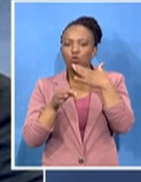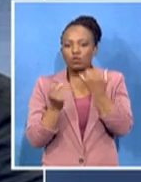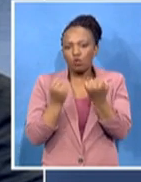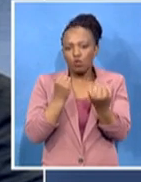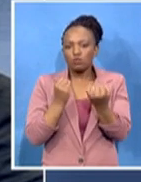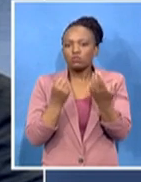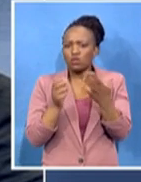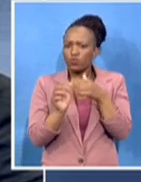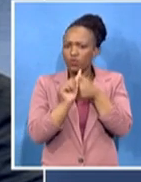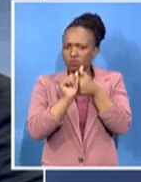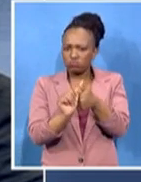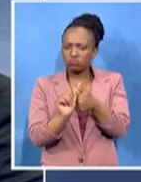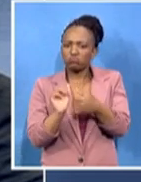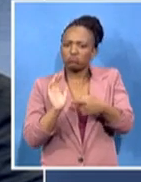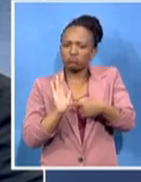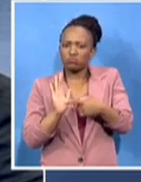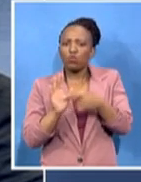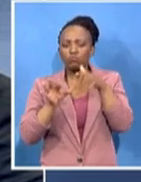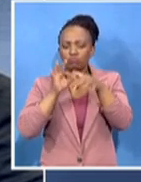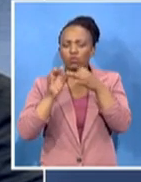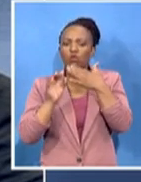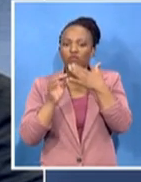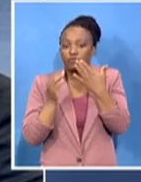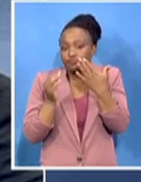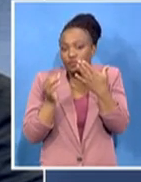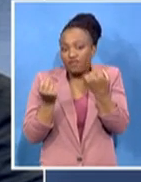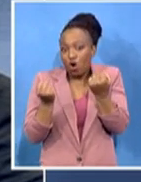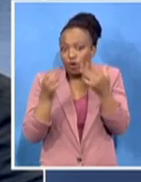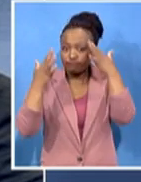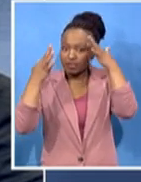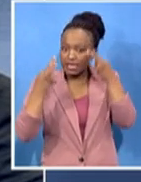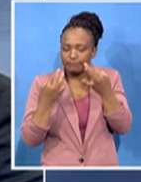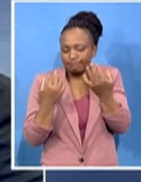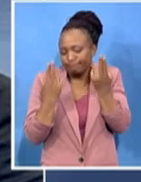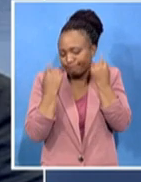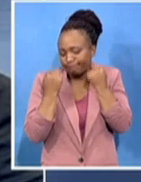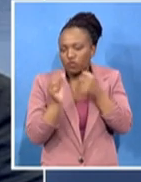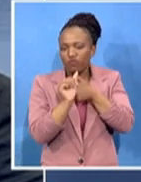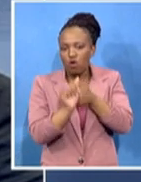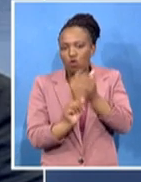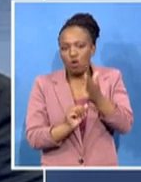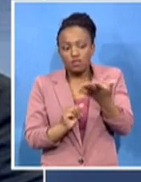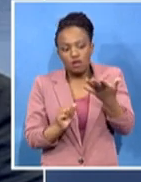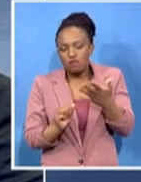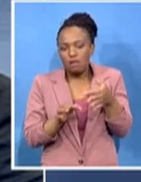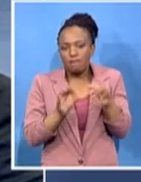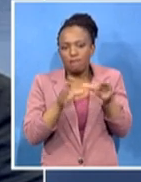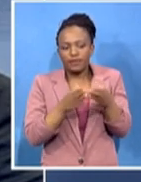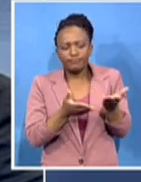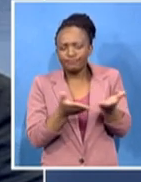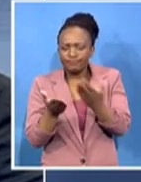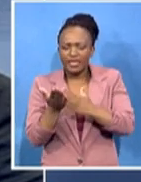court would have provided. I think the parties within its right to exercise its right of recourse available to